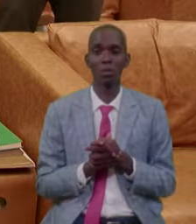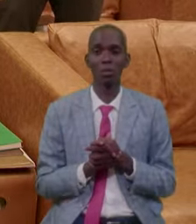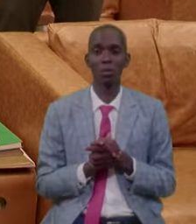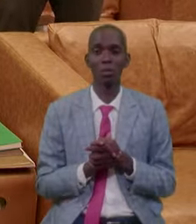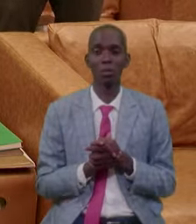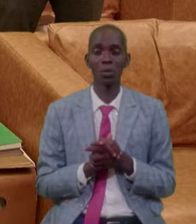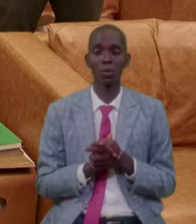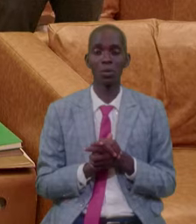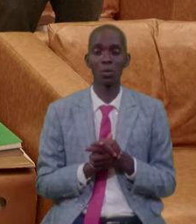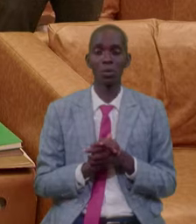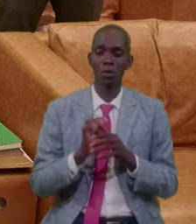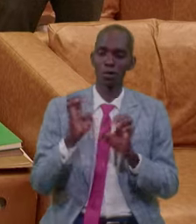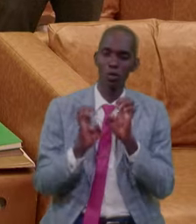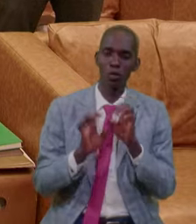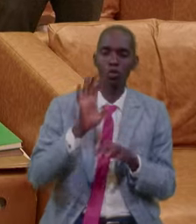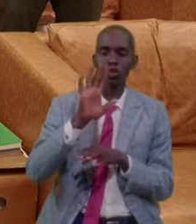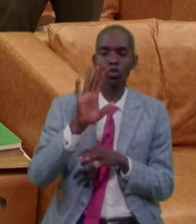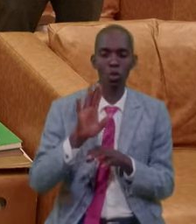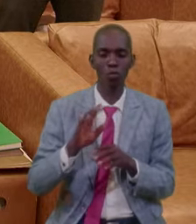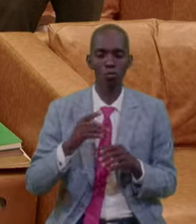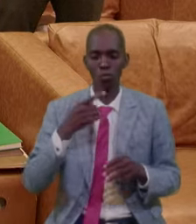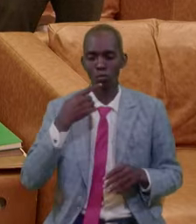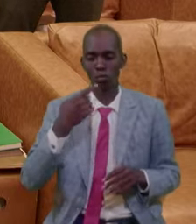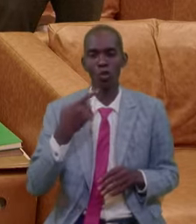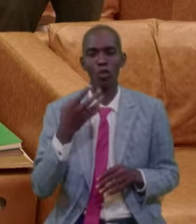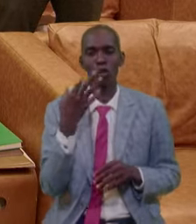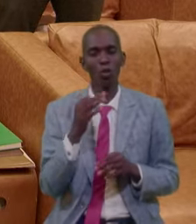your profession of faith, evaluate.